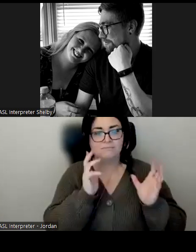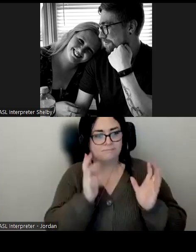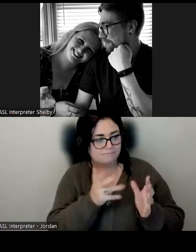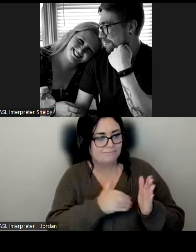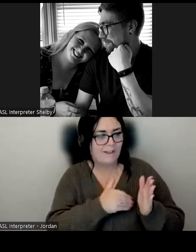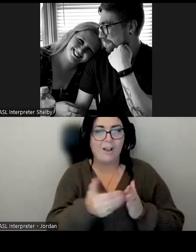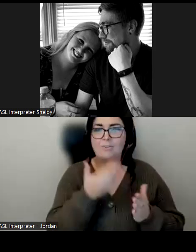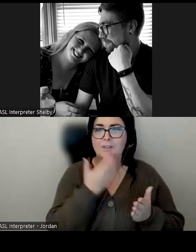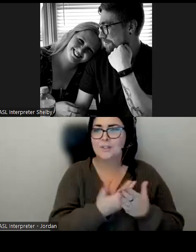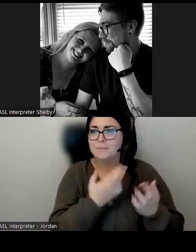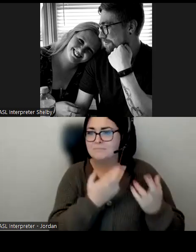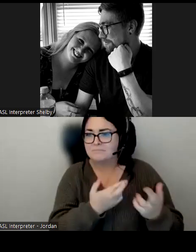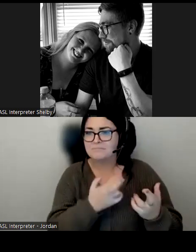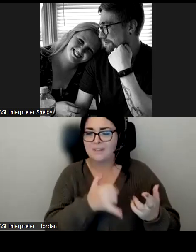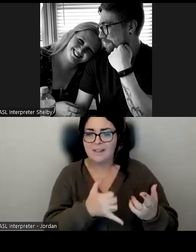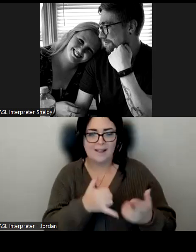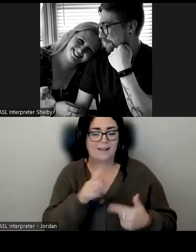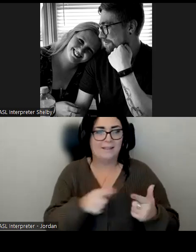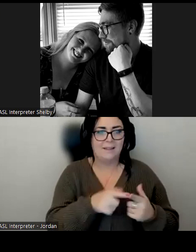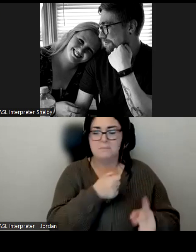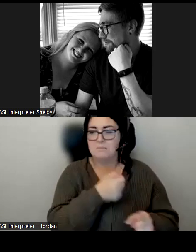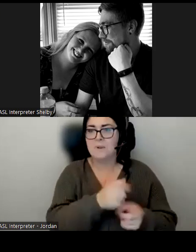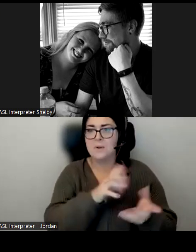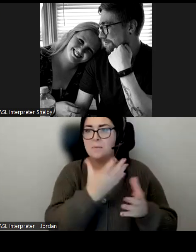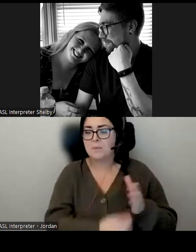really changes how you think about things in your life.